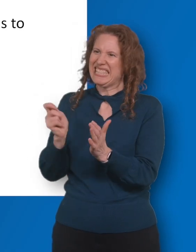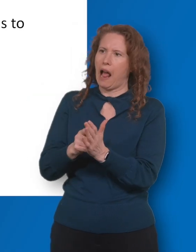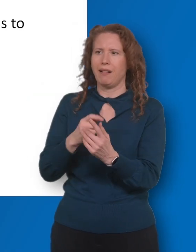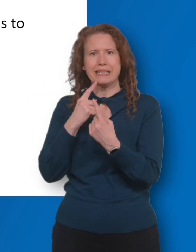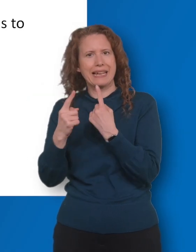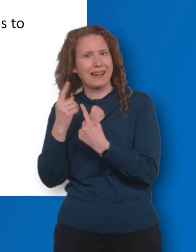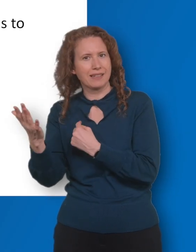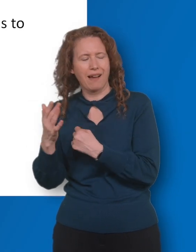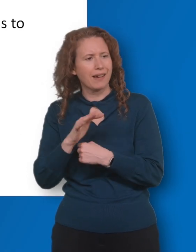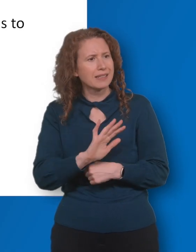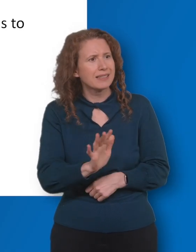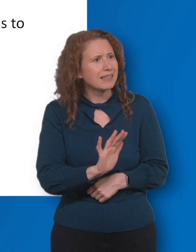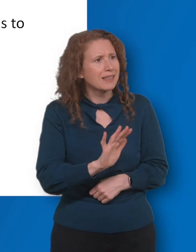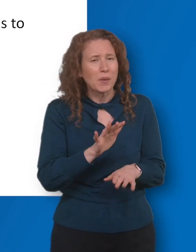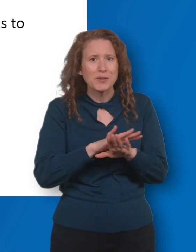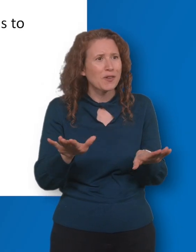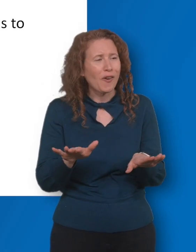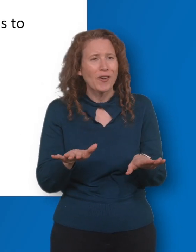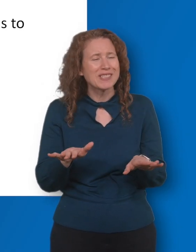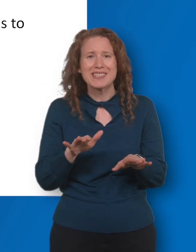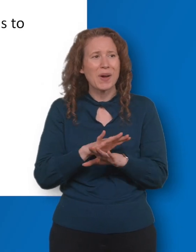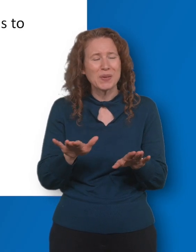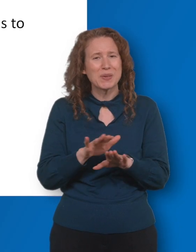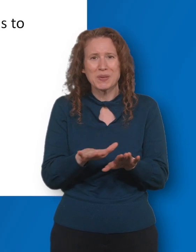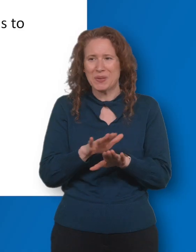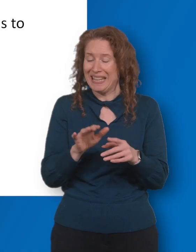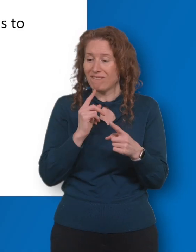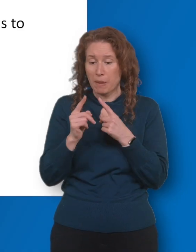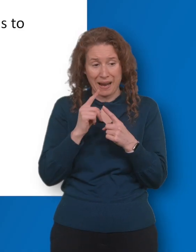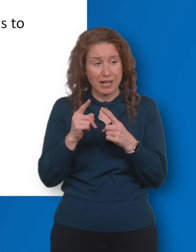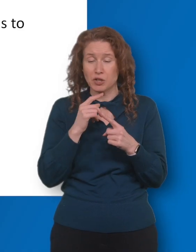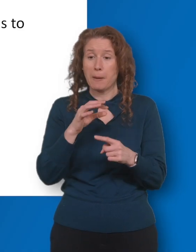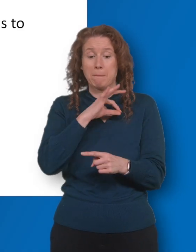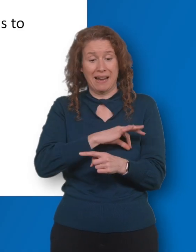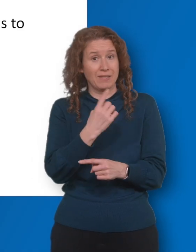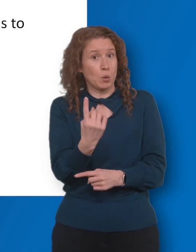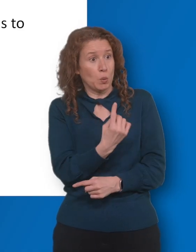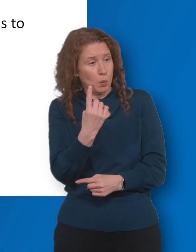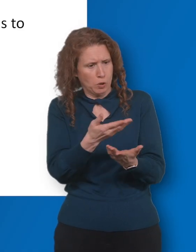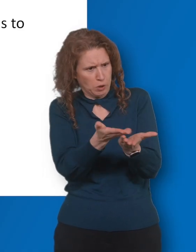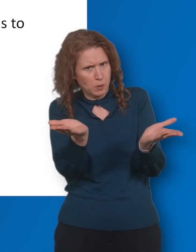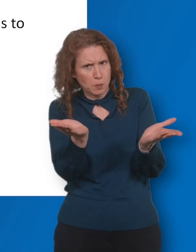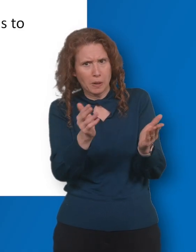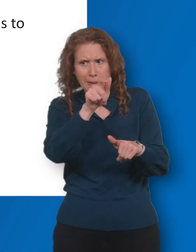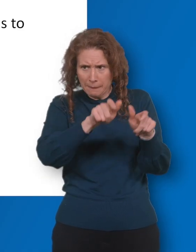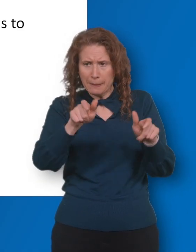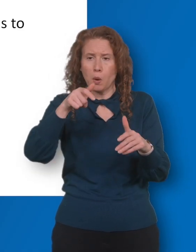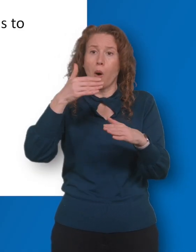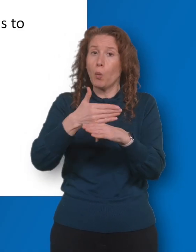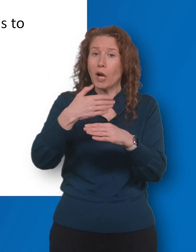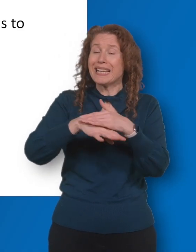had to try really hard to explain, no. The intended beneficiaries are the people in